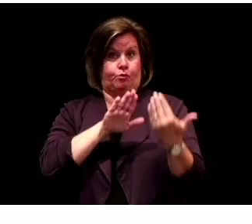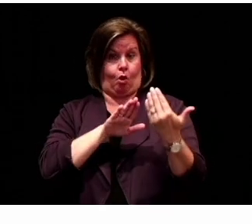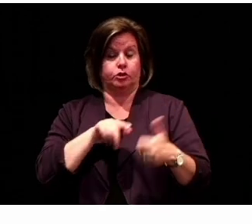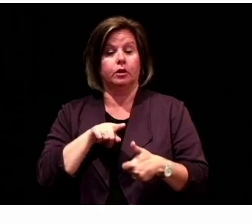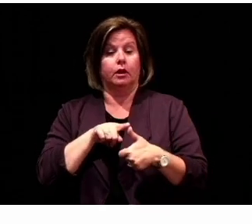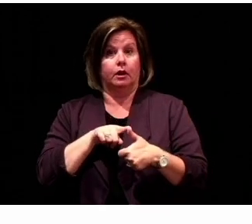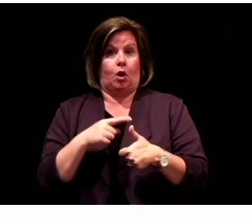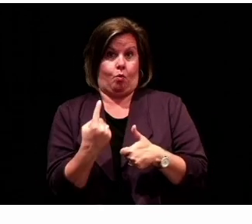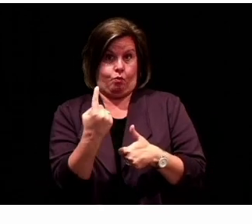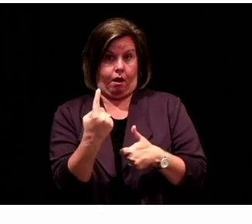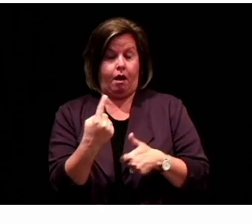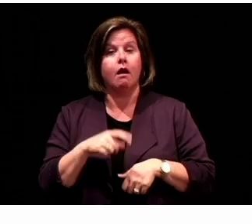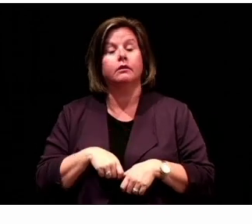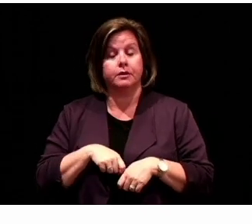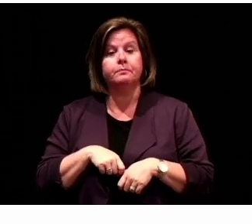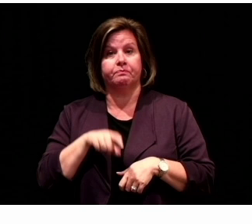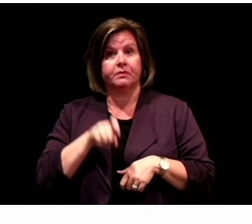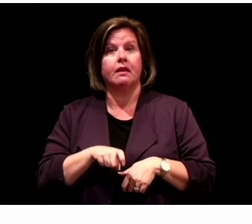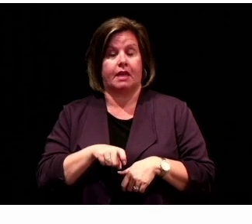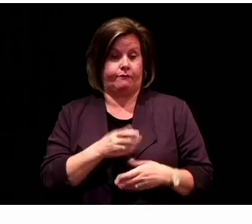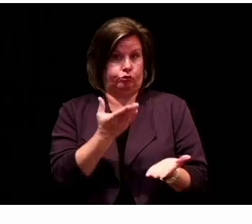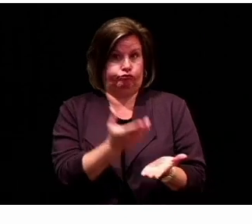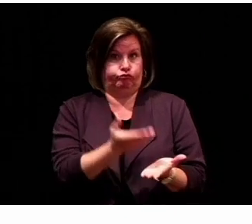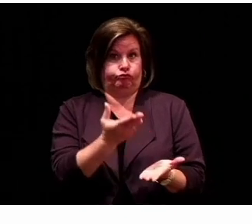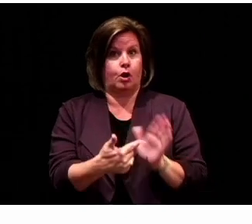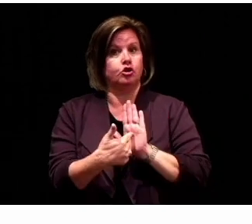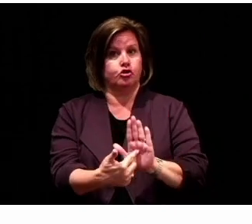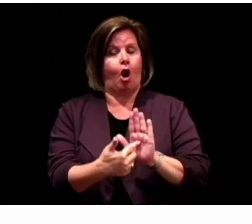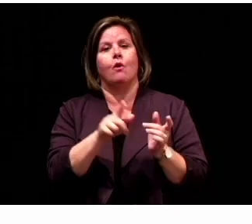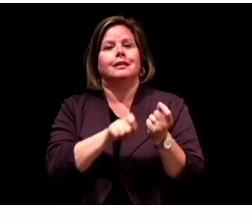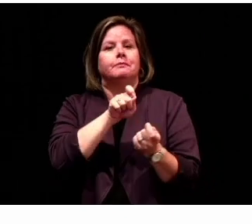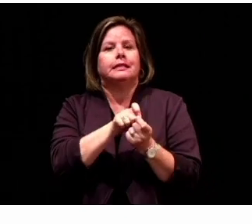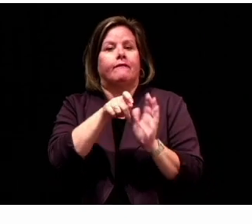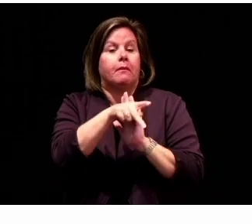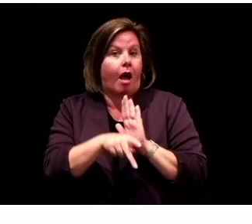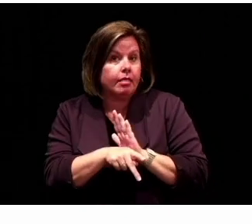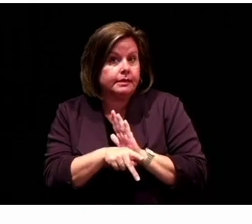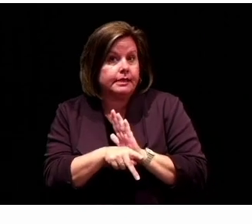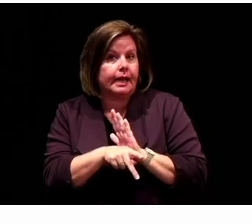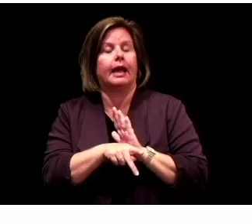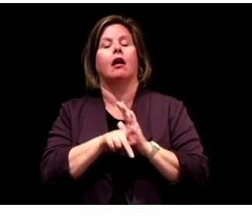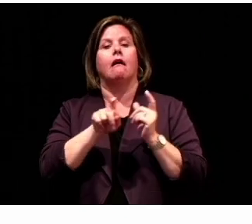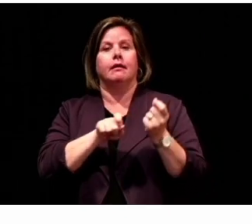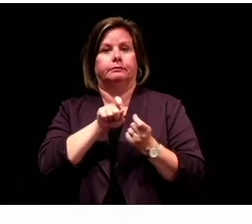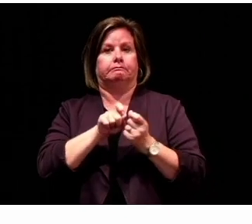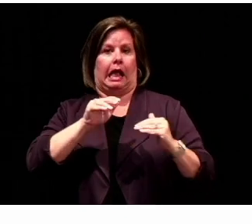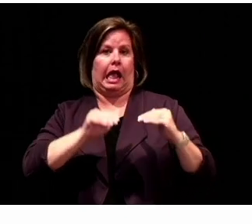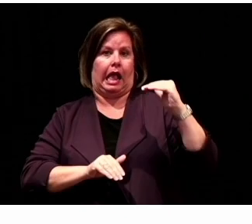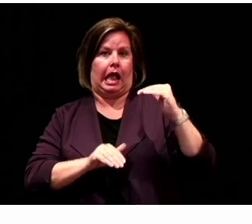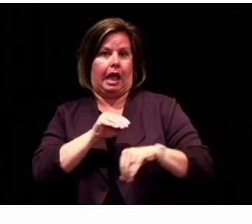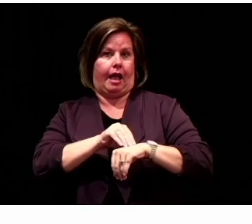question. And he emphasized the causal connection requirement. I'm going to go detail to save time. He also said that there is